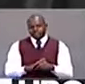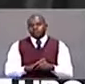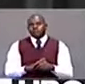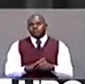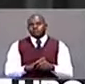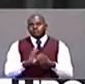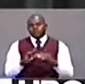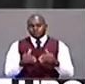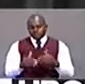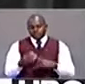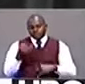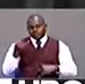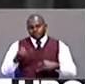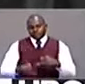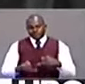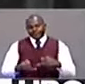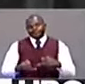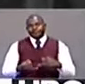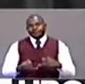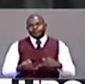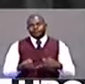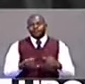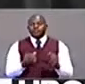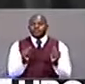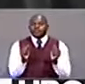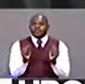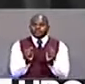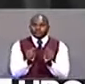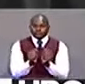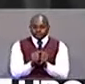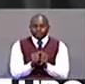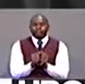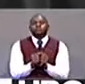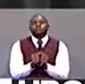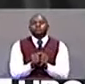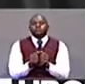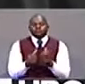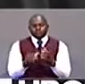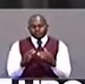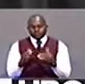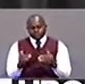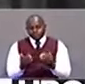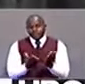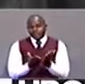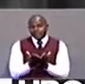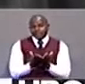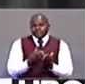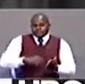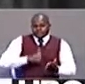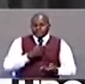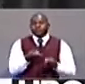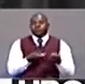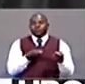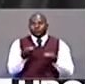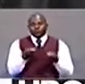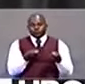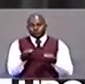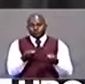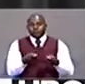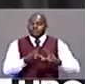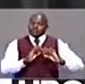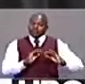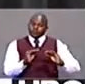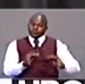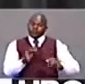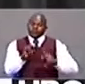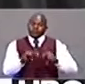reply at the end of this. About temperance, he did it. That is about self-control. He taught